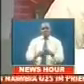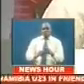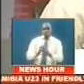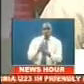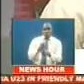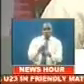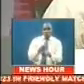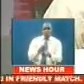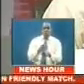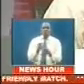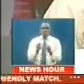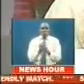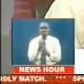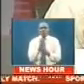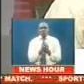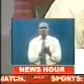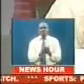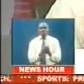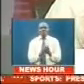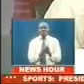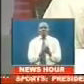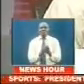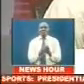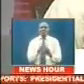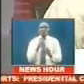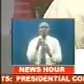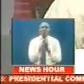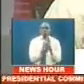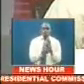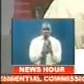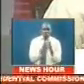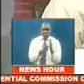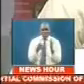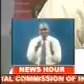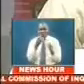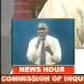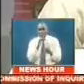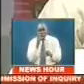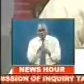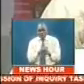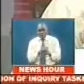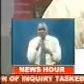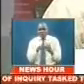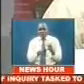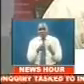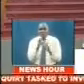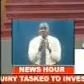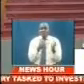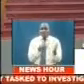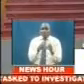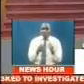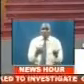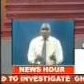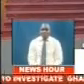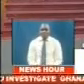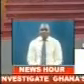and some fear that these may have some dire consequences on the economy. What assurance would you give to allay these fears? I want to say that,